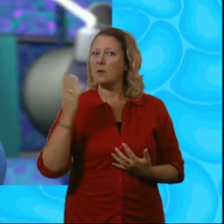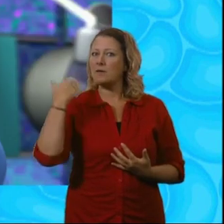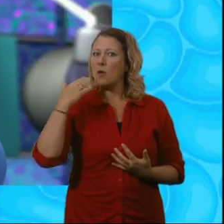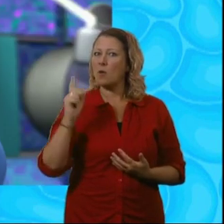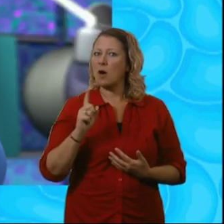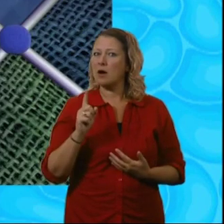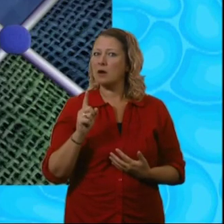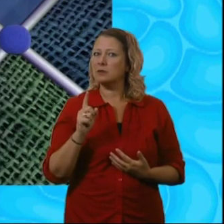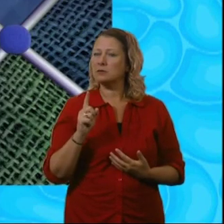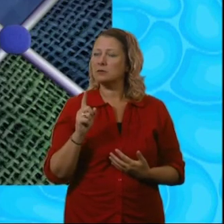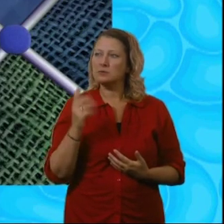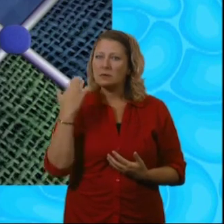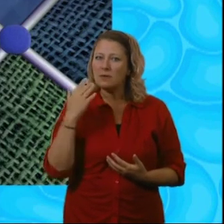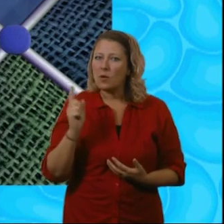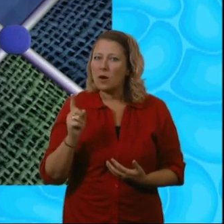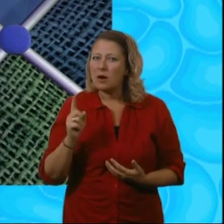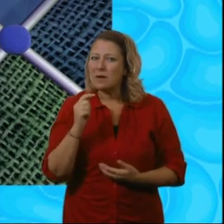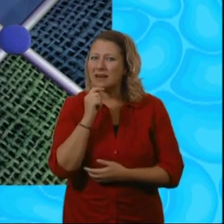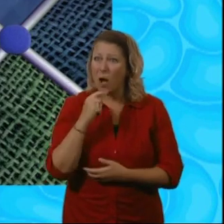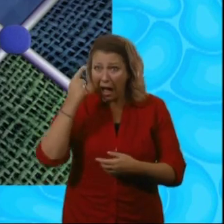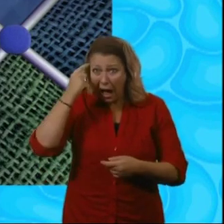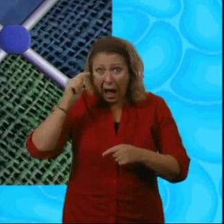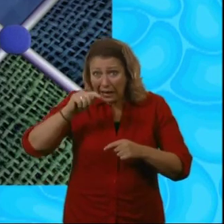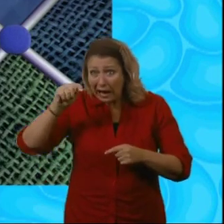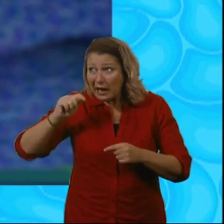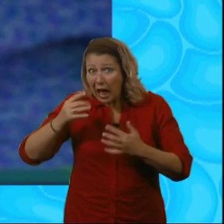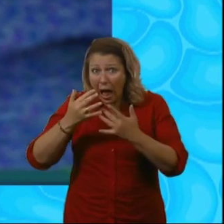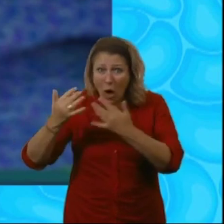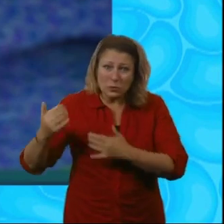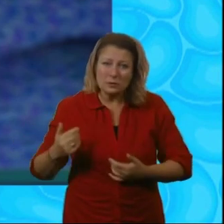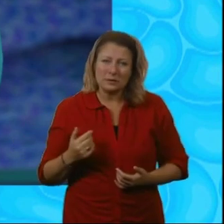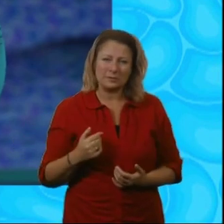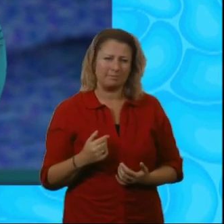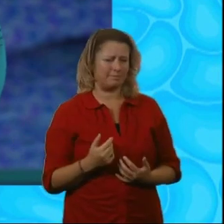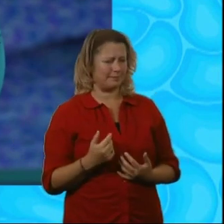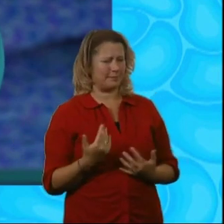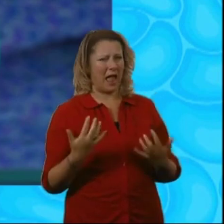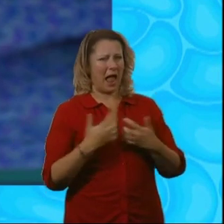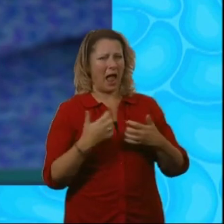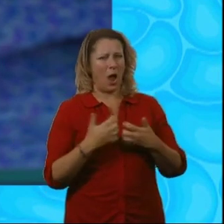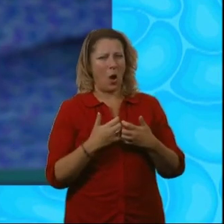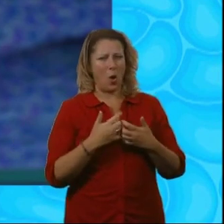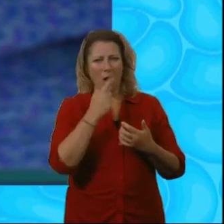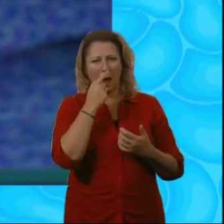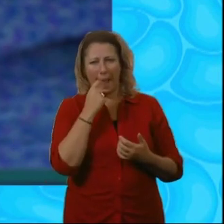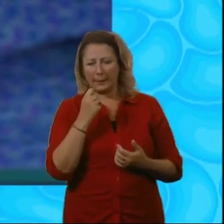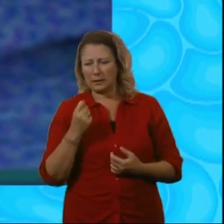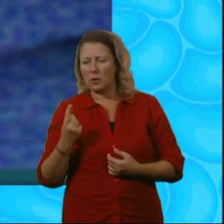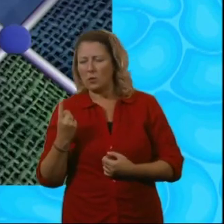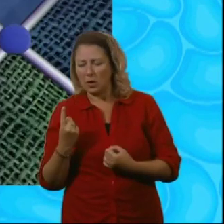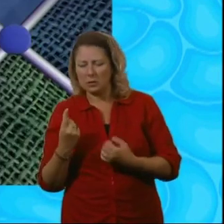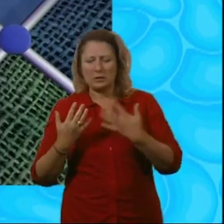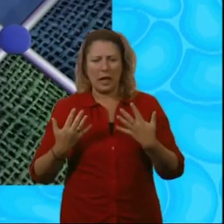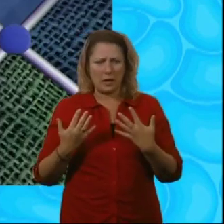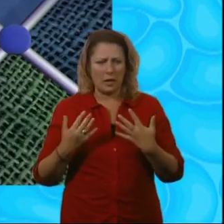special number? We haven't got time to count all those. Agents, any ideas of a special number these could be?